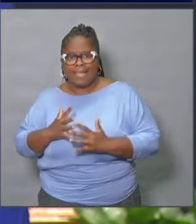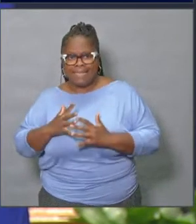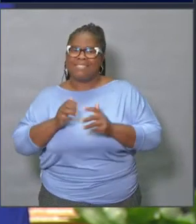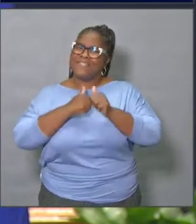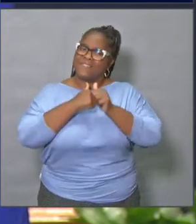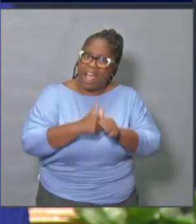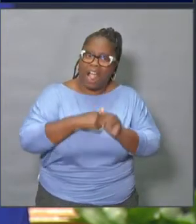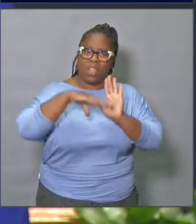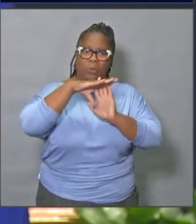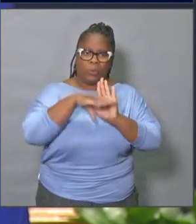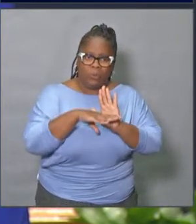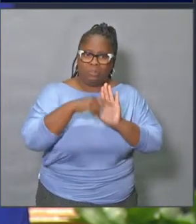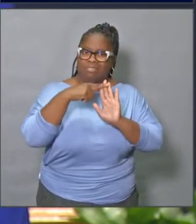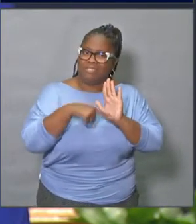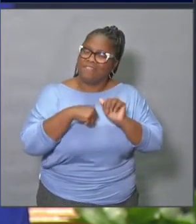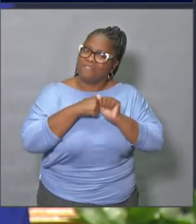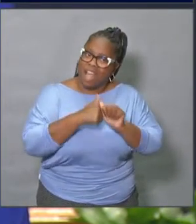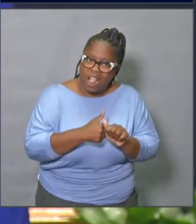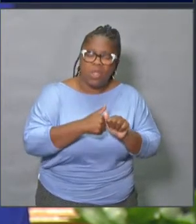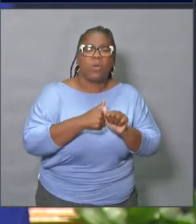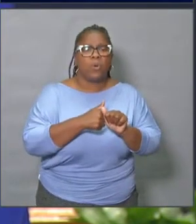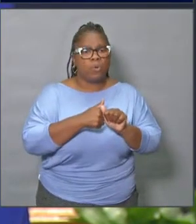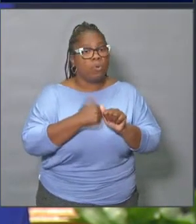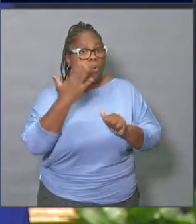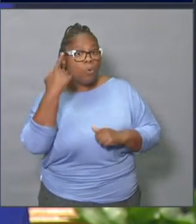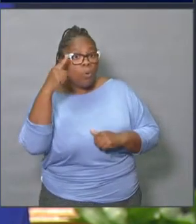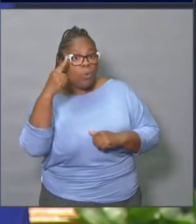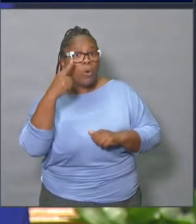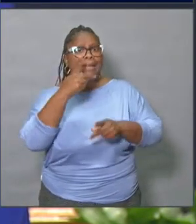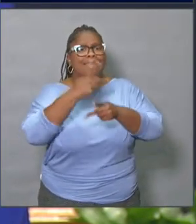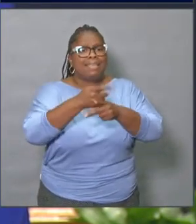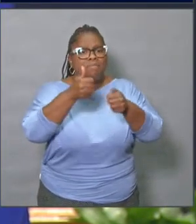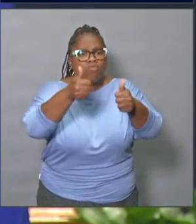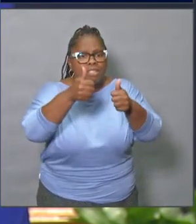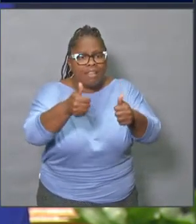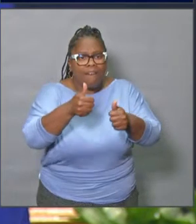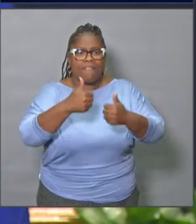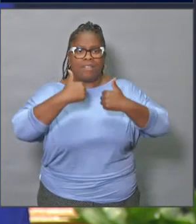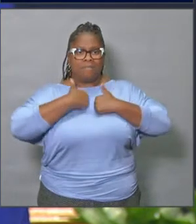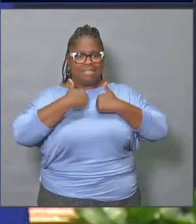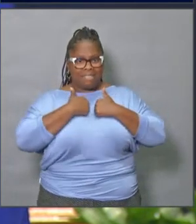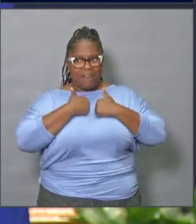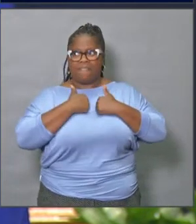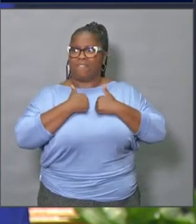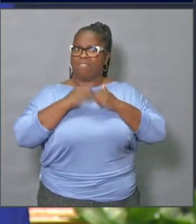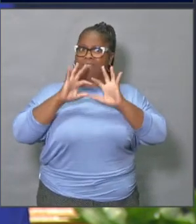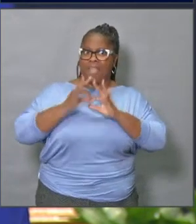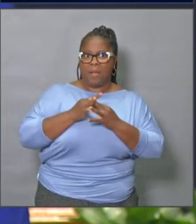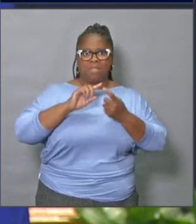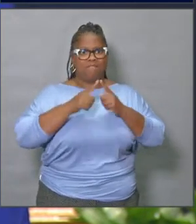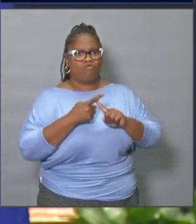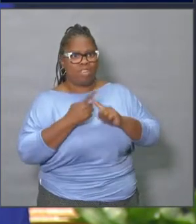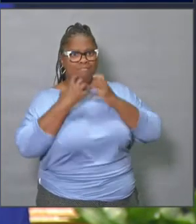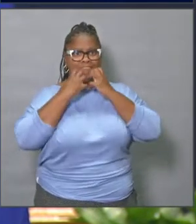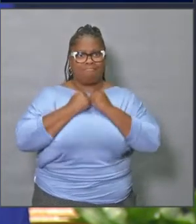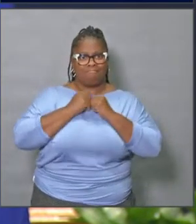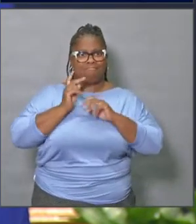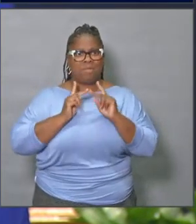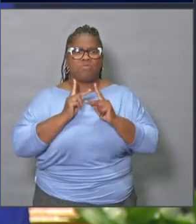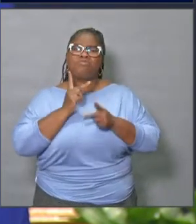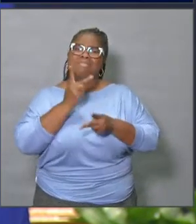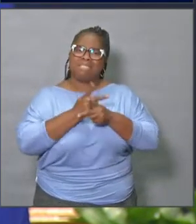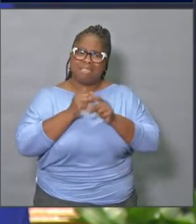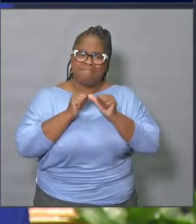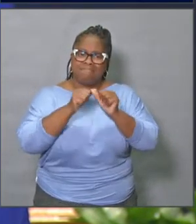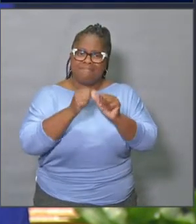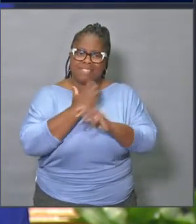day to keep ourselves and our friends, our loved ones, and our families as safe as possible. This is really the